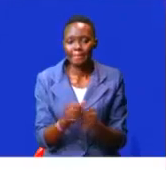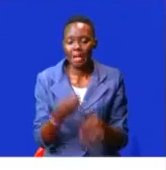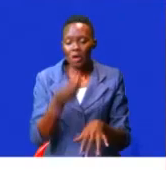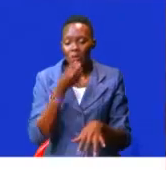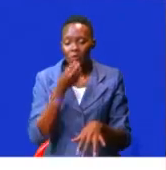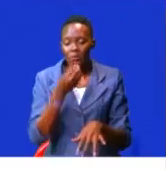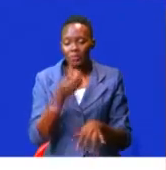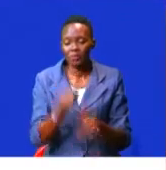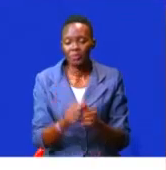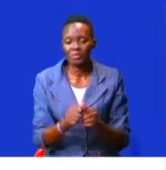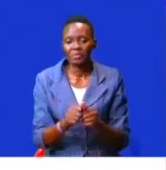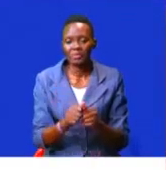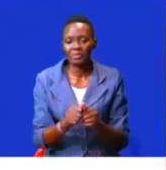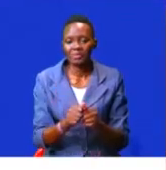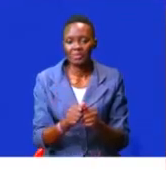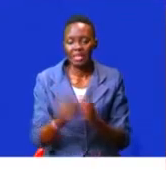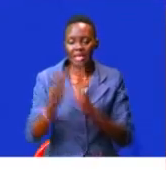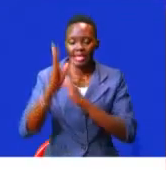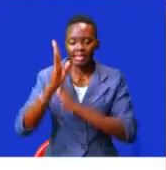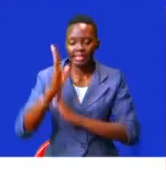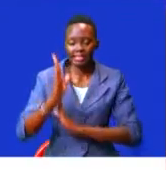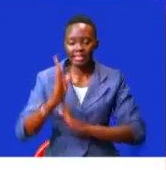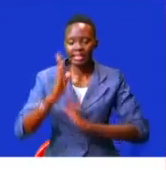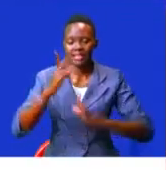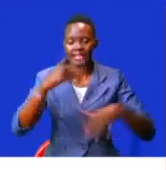food security